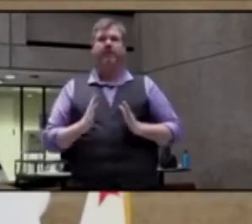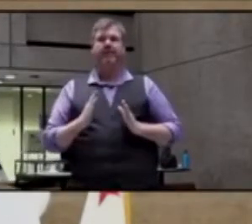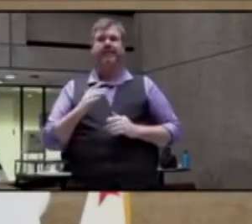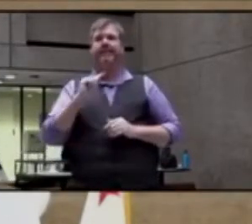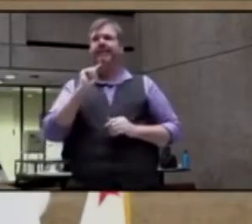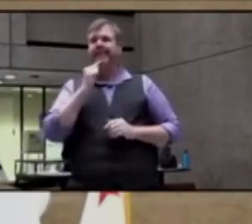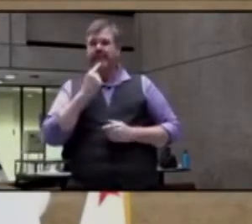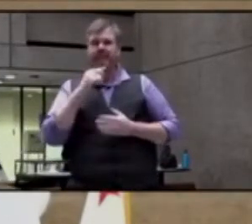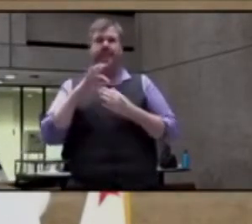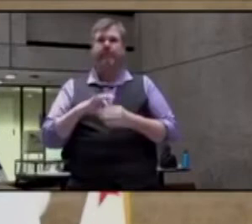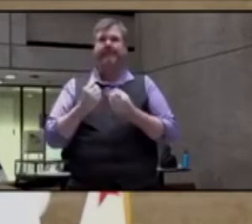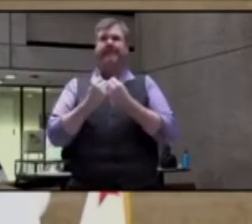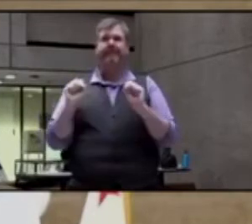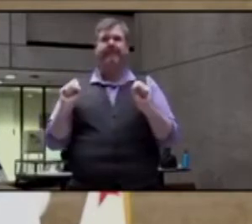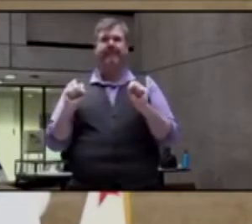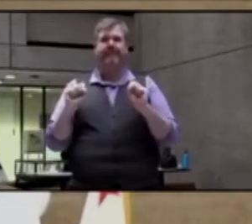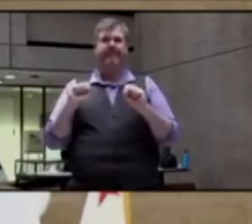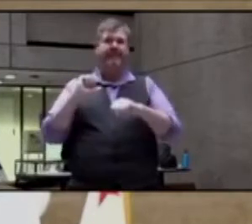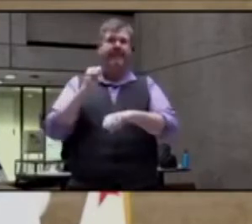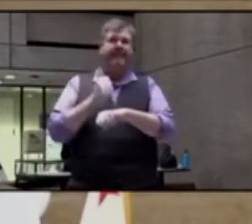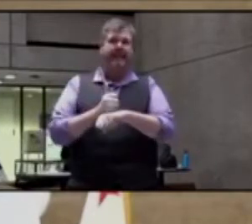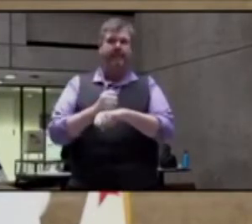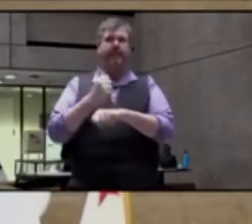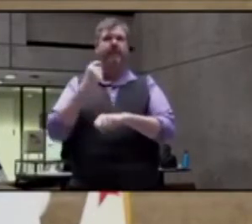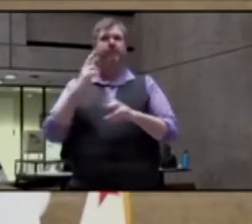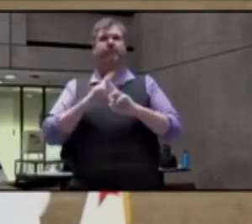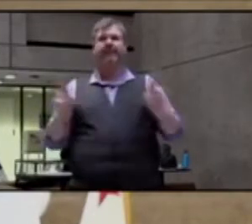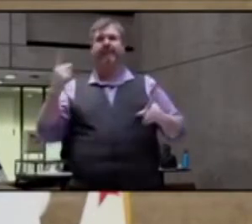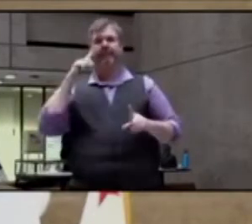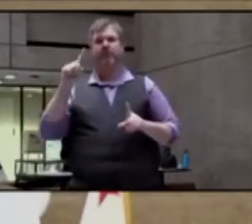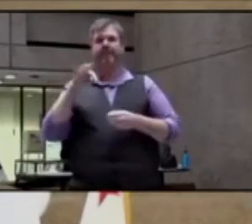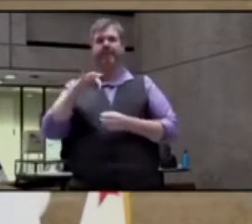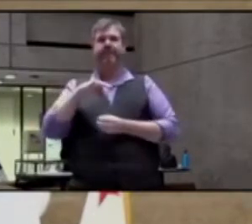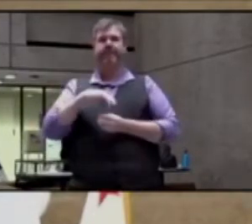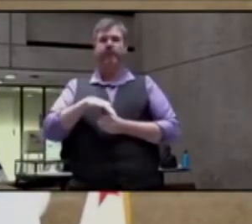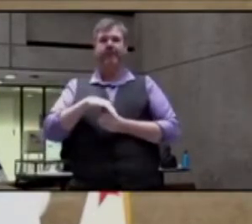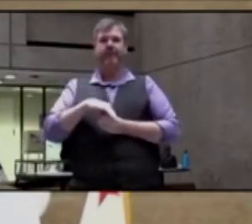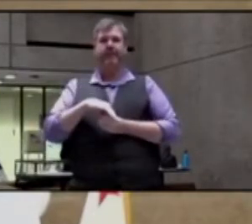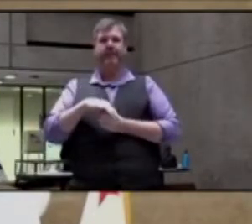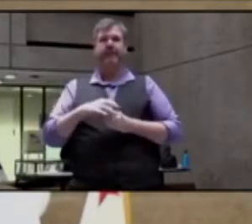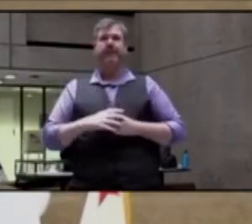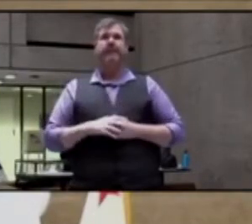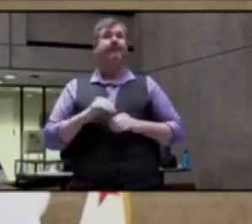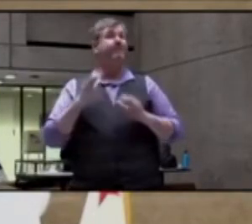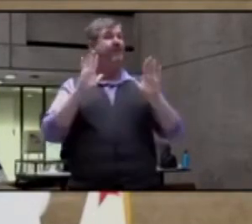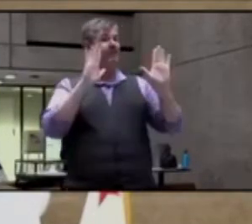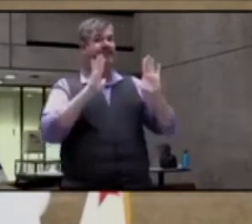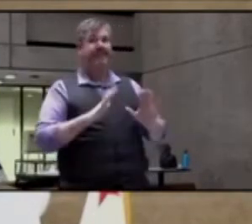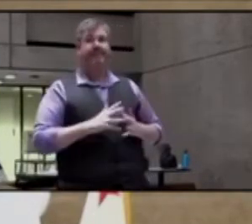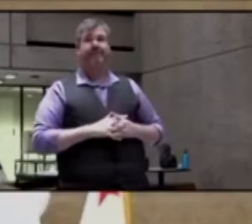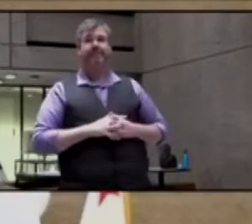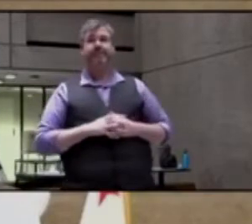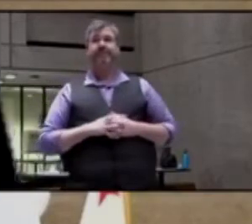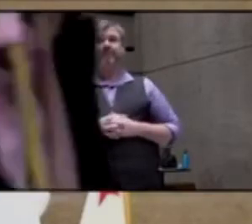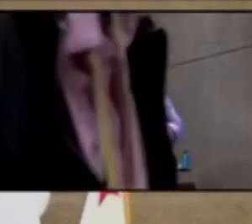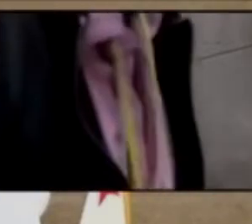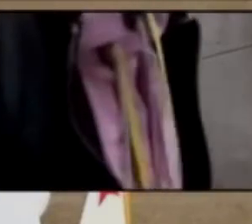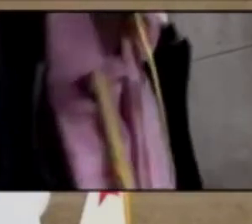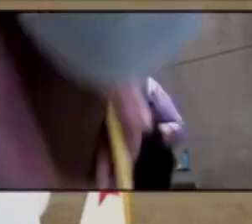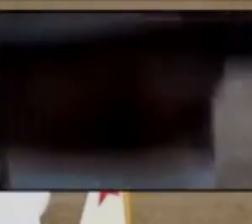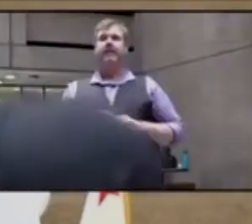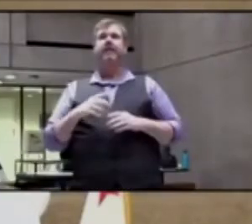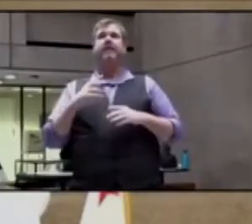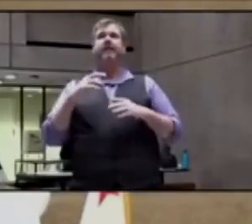for voting. Fantastic. So ballots are out, voting has begun. Does that mean it's too late for someone who hasn't